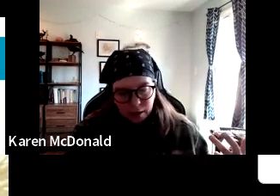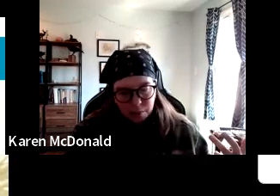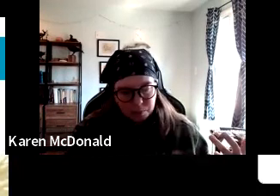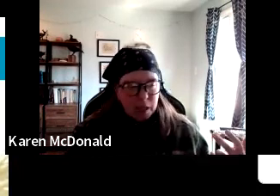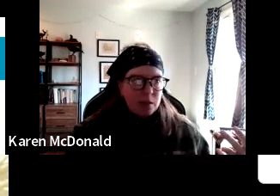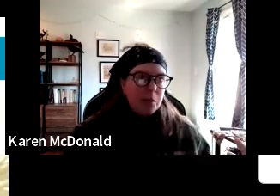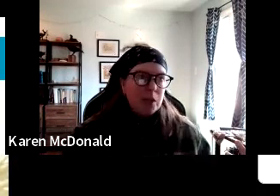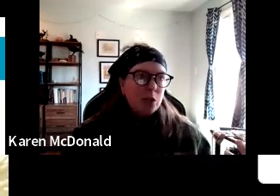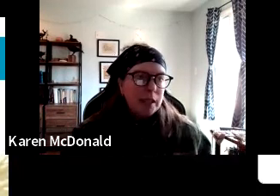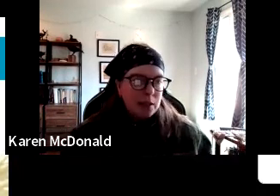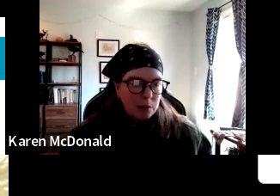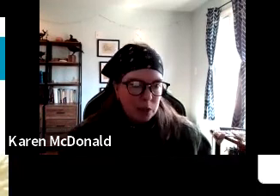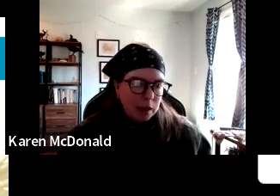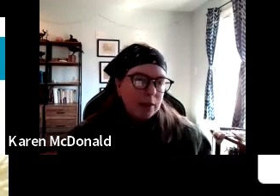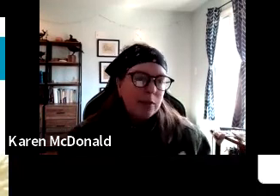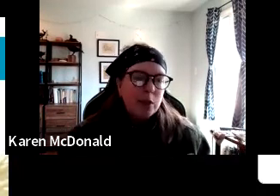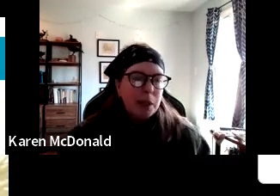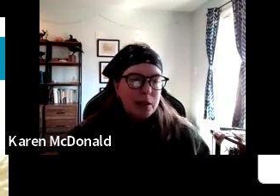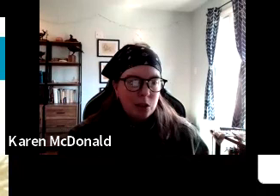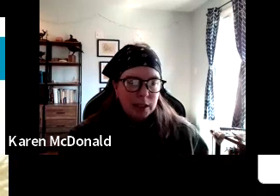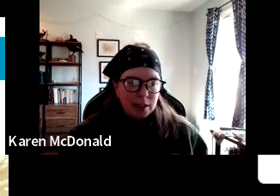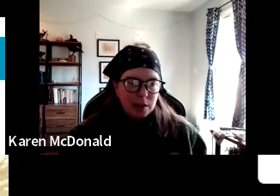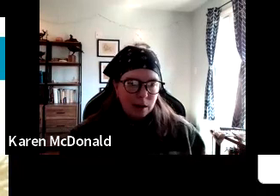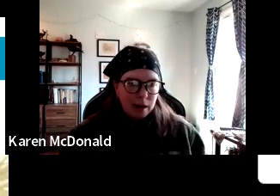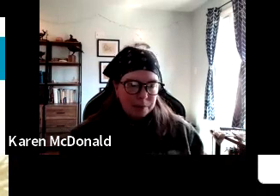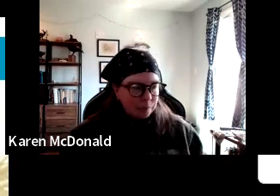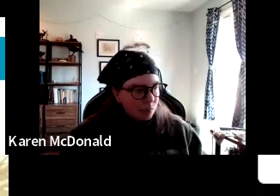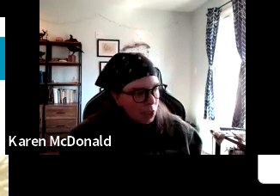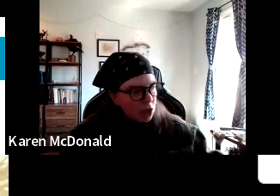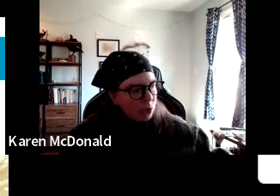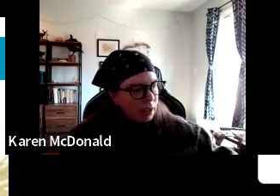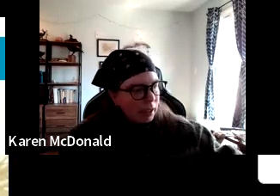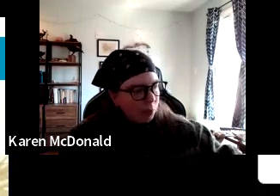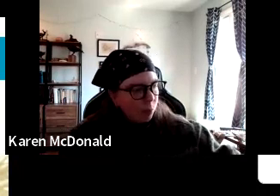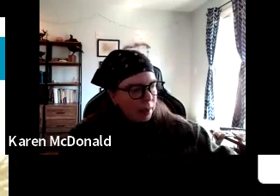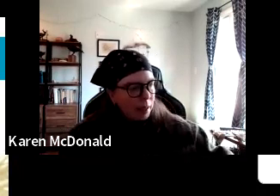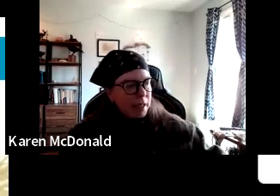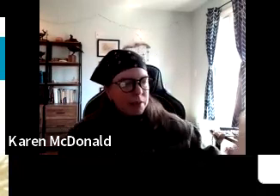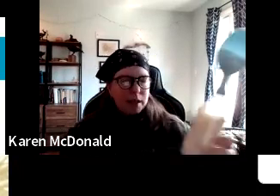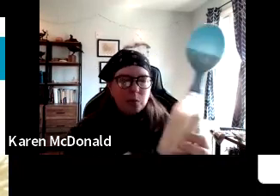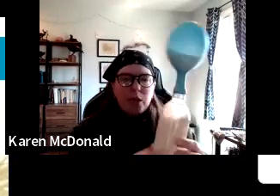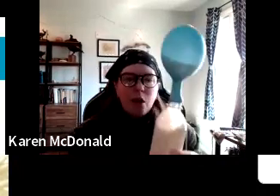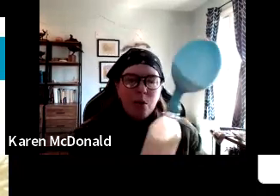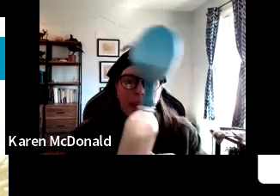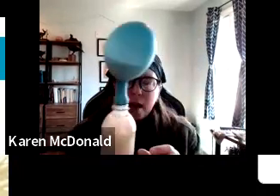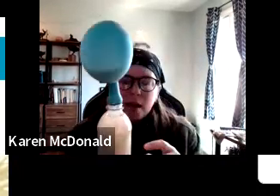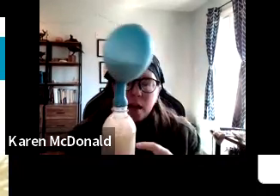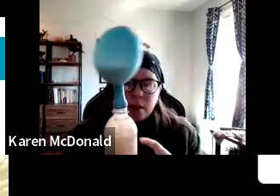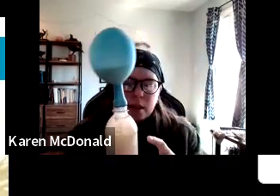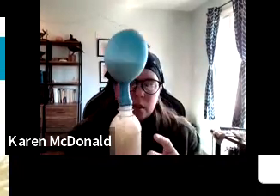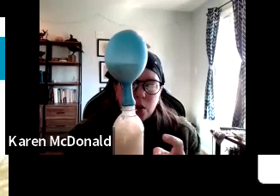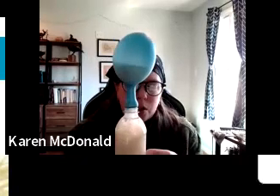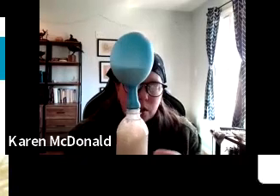like some of the drinks that we drink that are fermented drinks, all right? So with that being said, we know